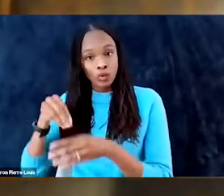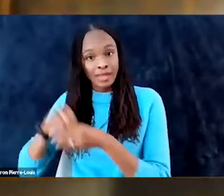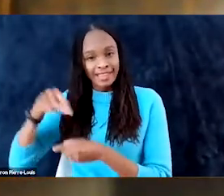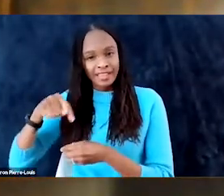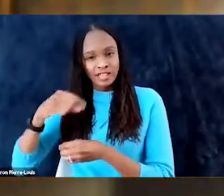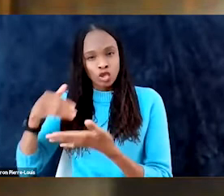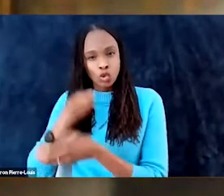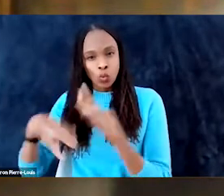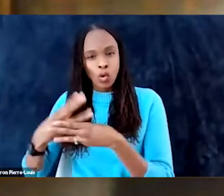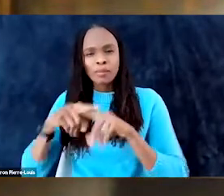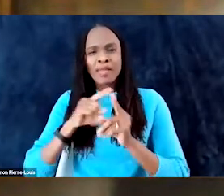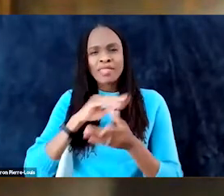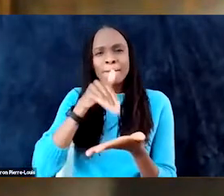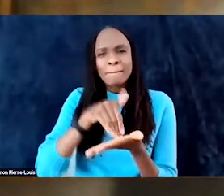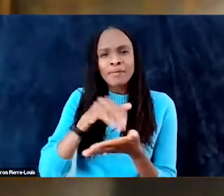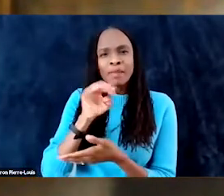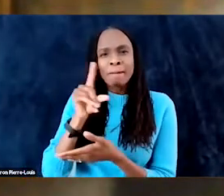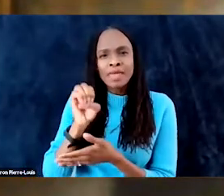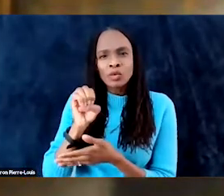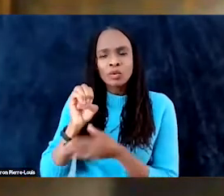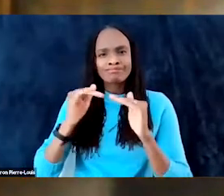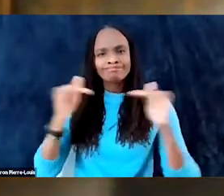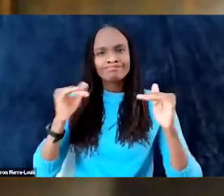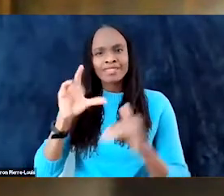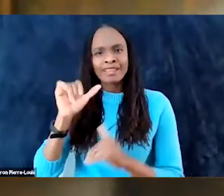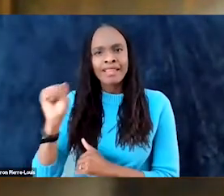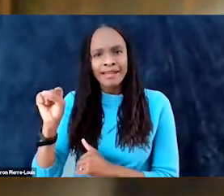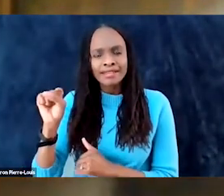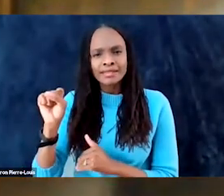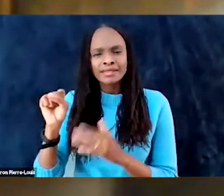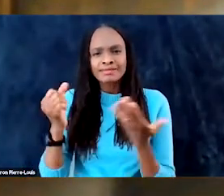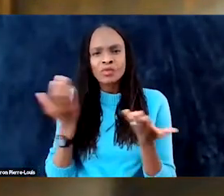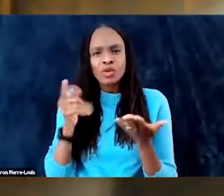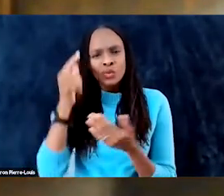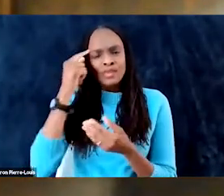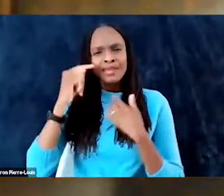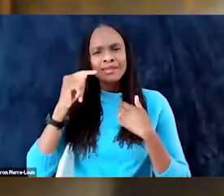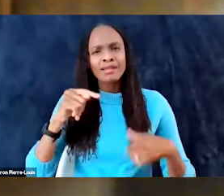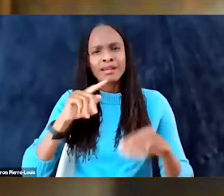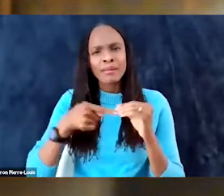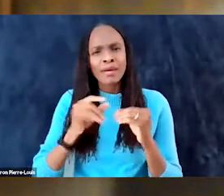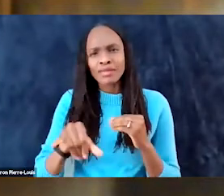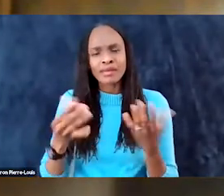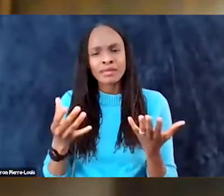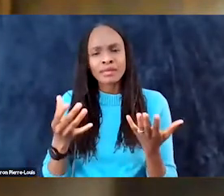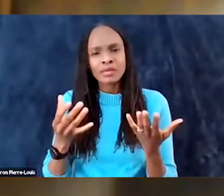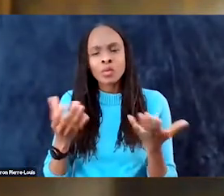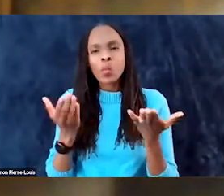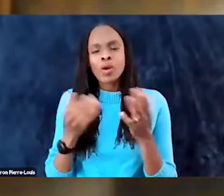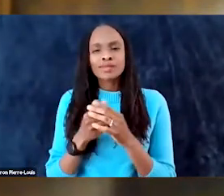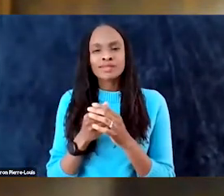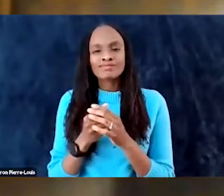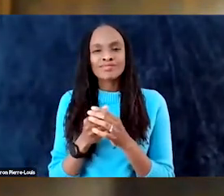middle class and the potential for hollowing out the middle class. What do you think about that? What's